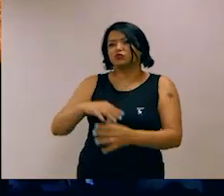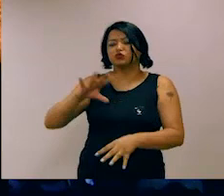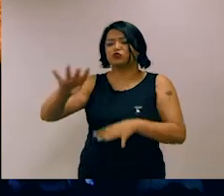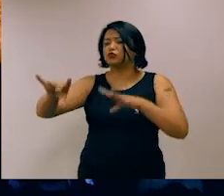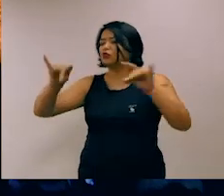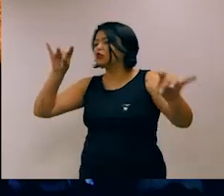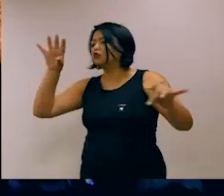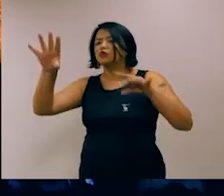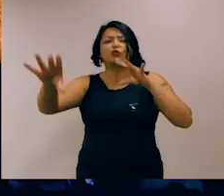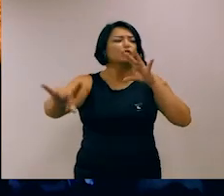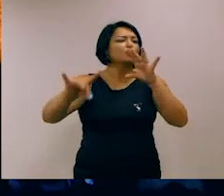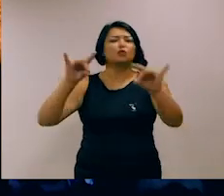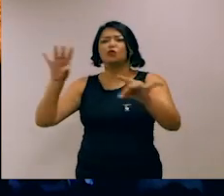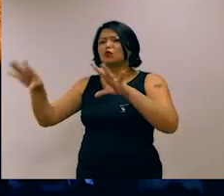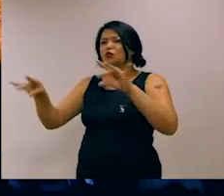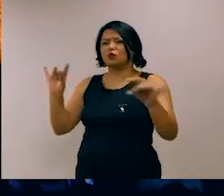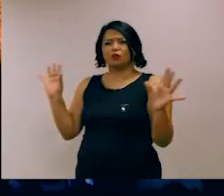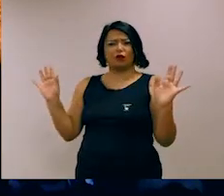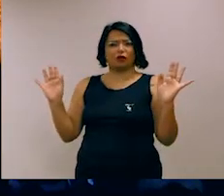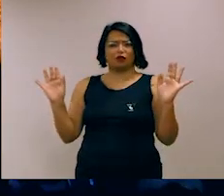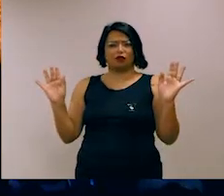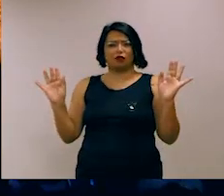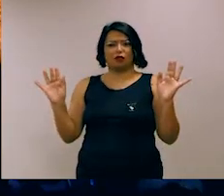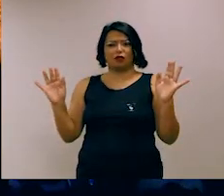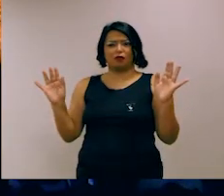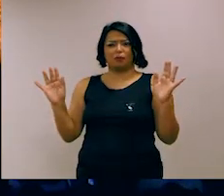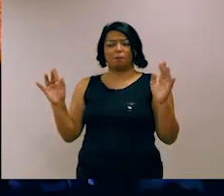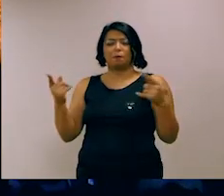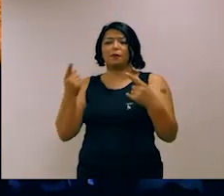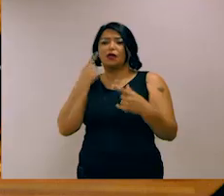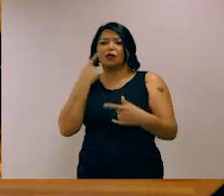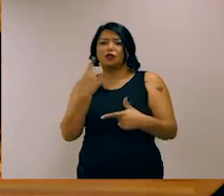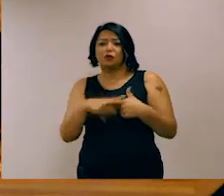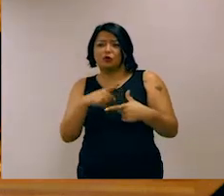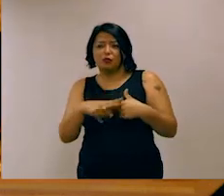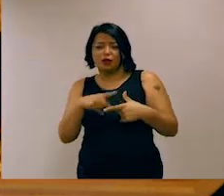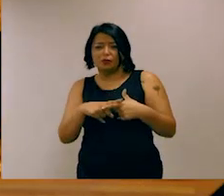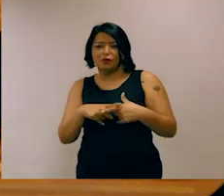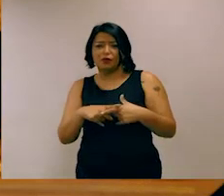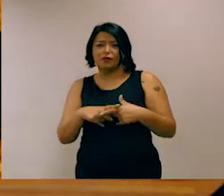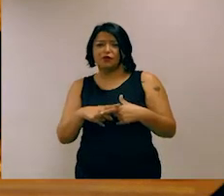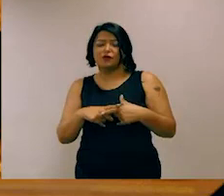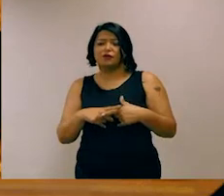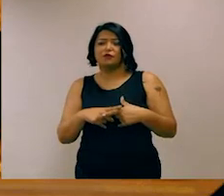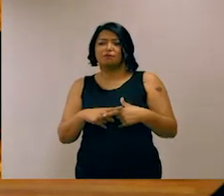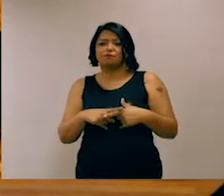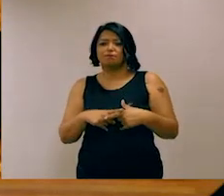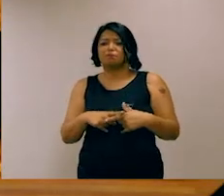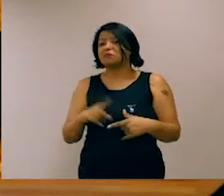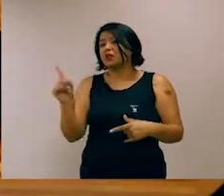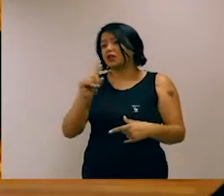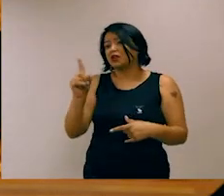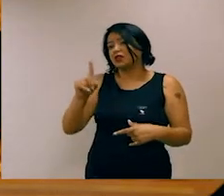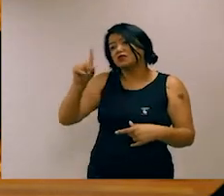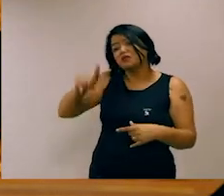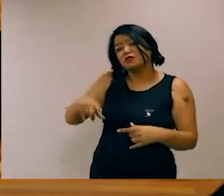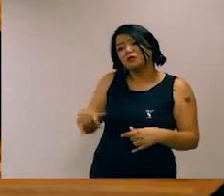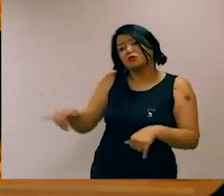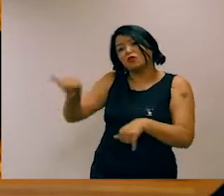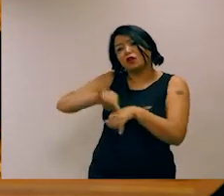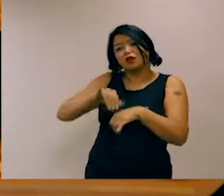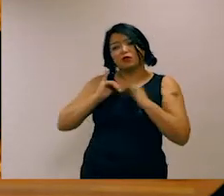more prominent where you have something, you are preventing people from doing something. So for example,